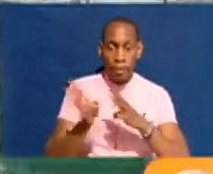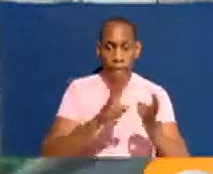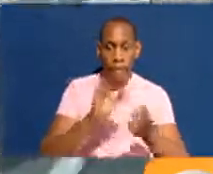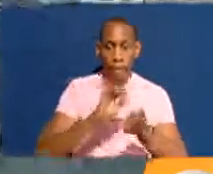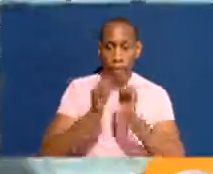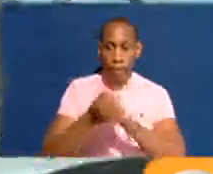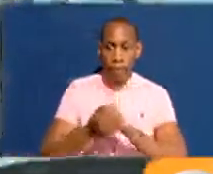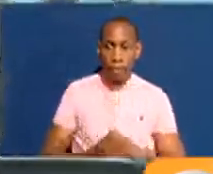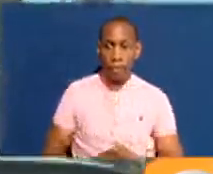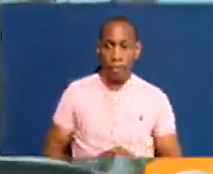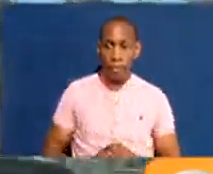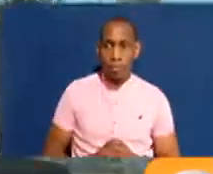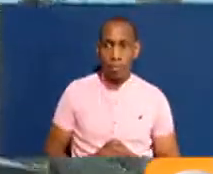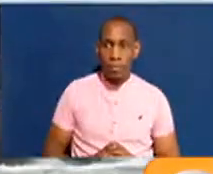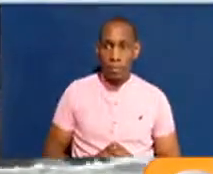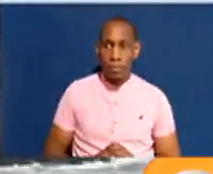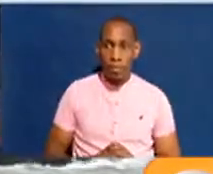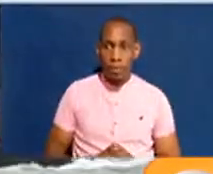change.